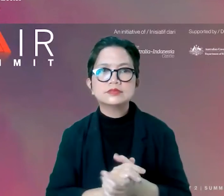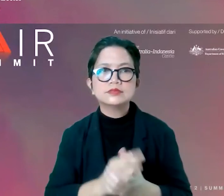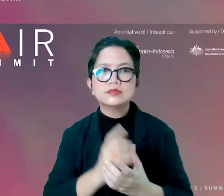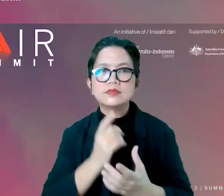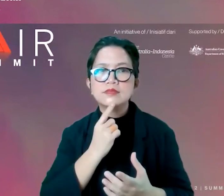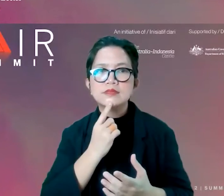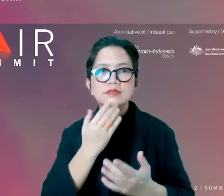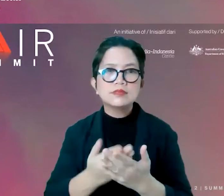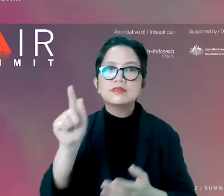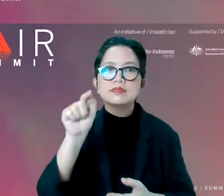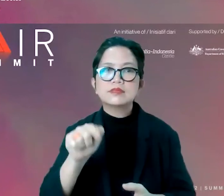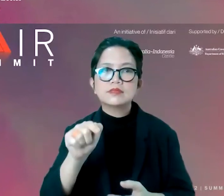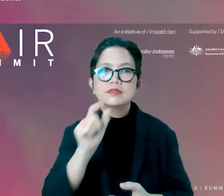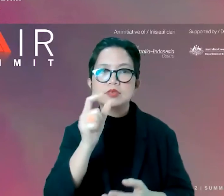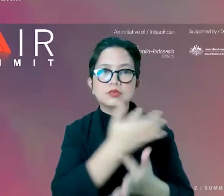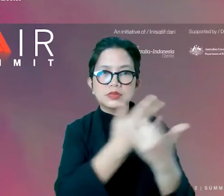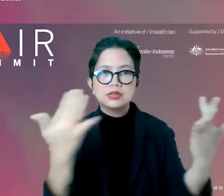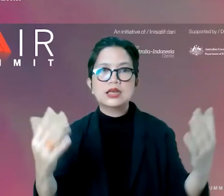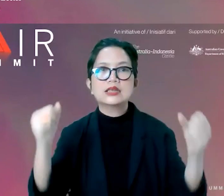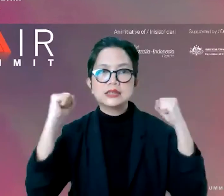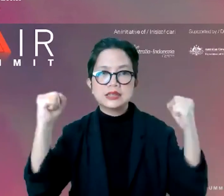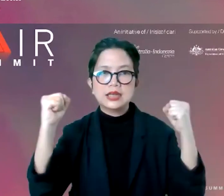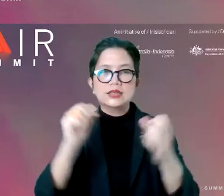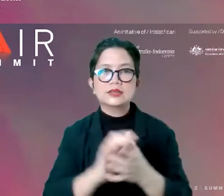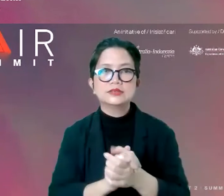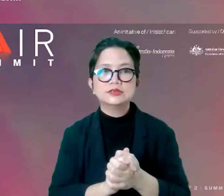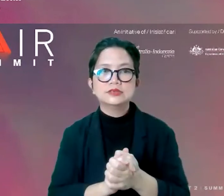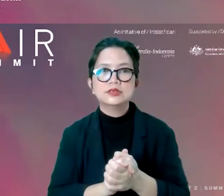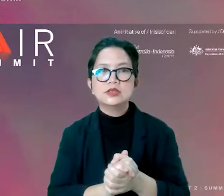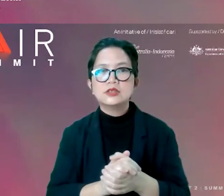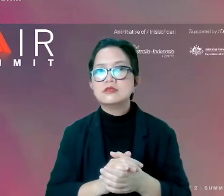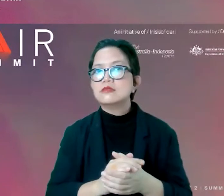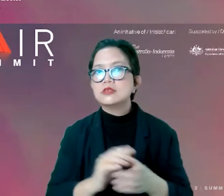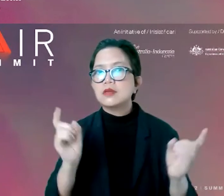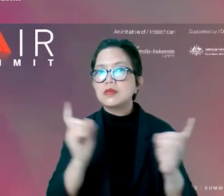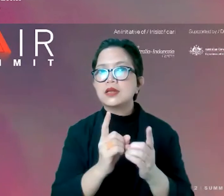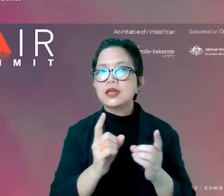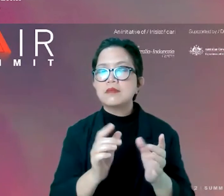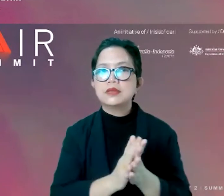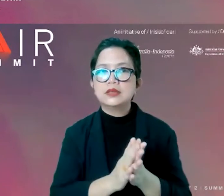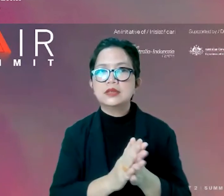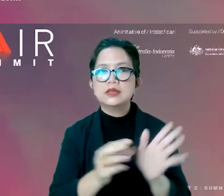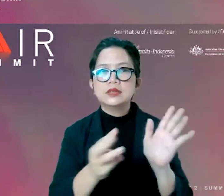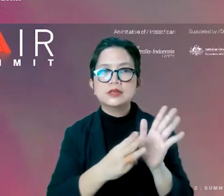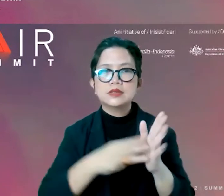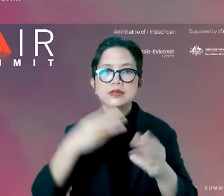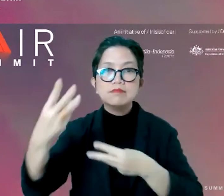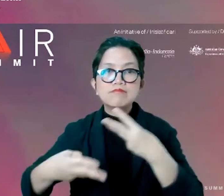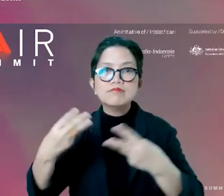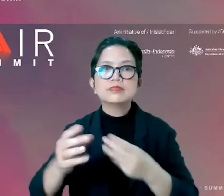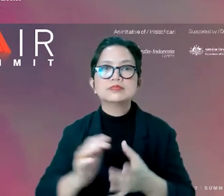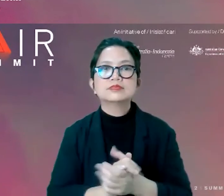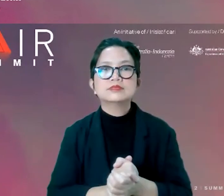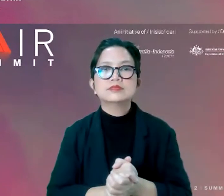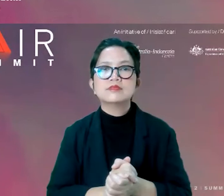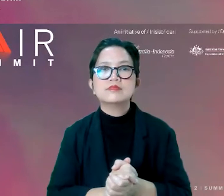that also faces economic challenges. So, Dr. Neller, could you please step up, and we look forward to hearing from you